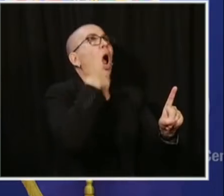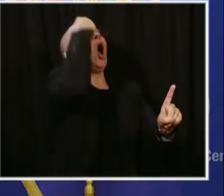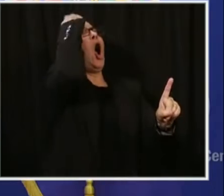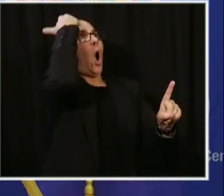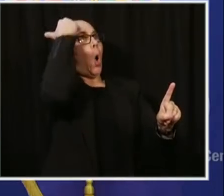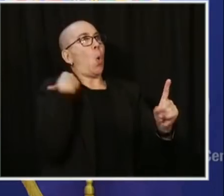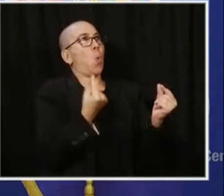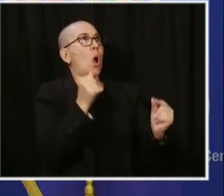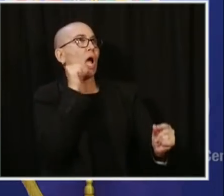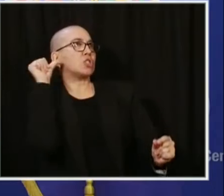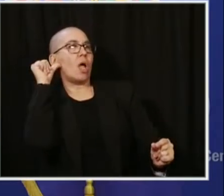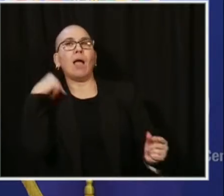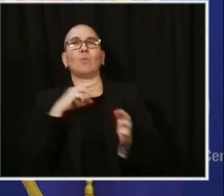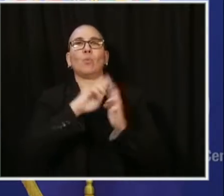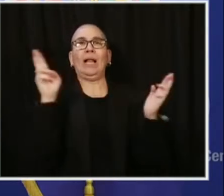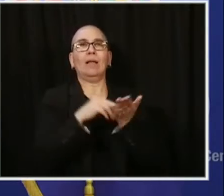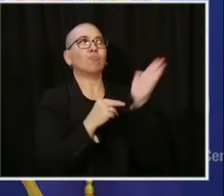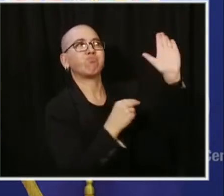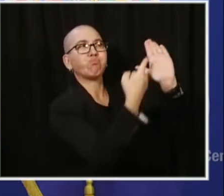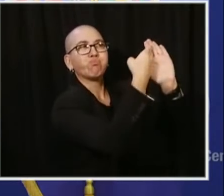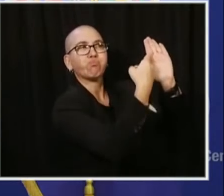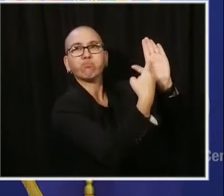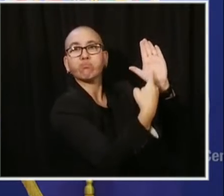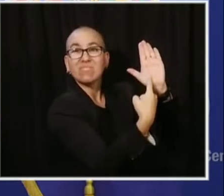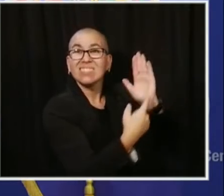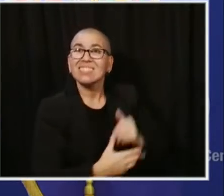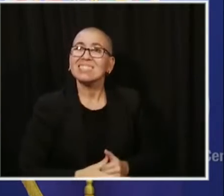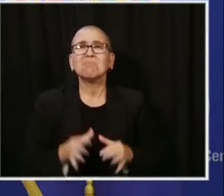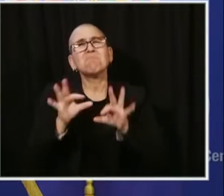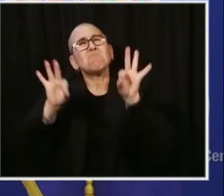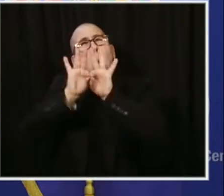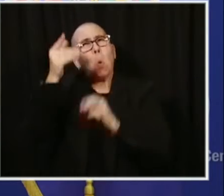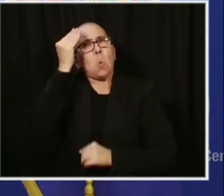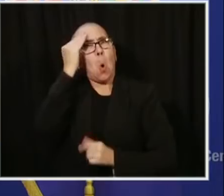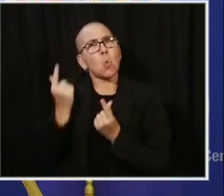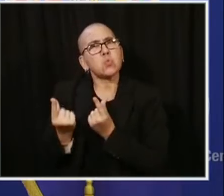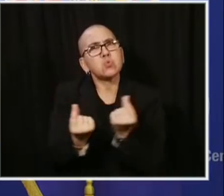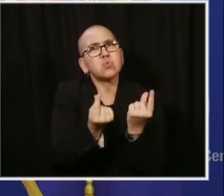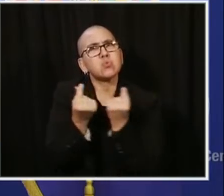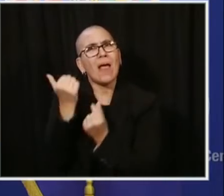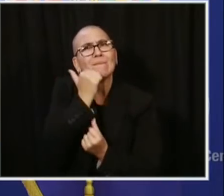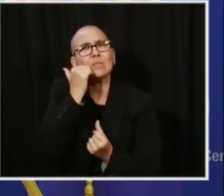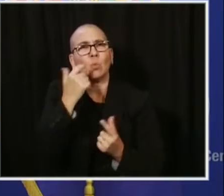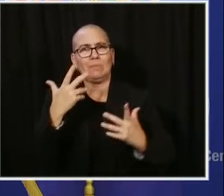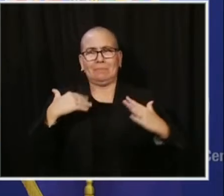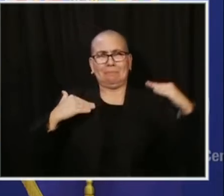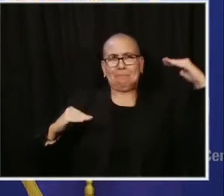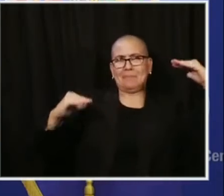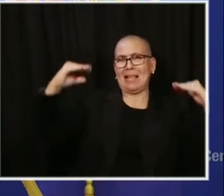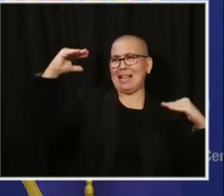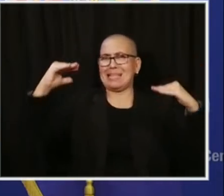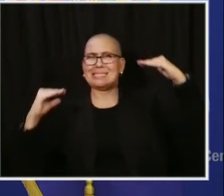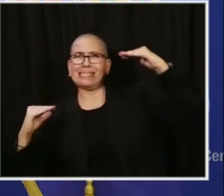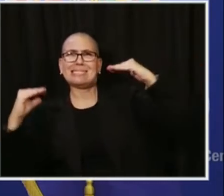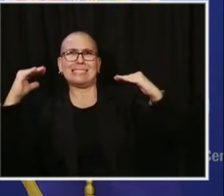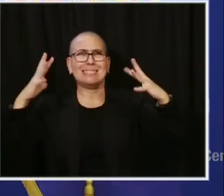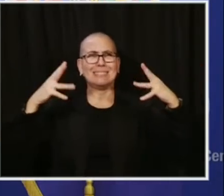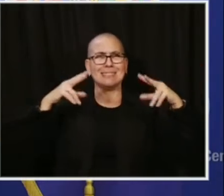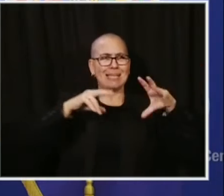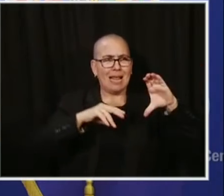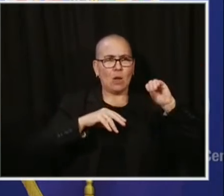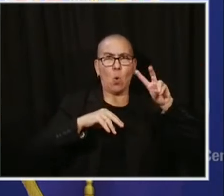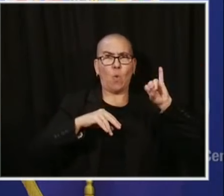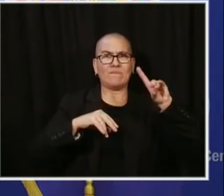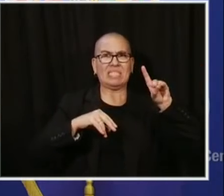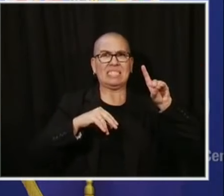areas. These are going to be the key factors as we try to balance our COVID response. In essence, we are still providing high-level care